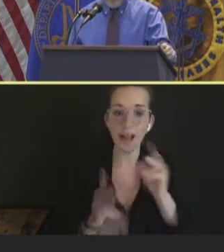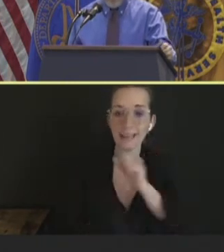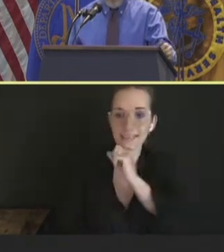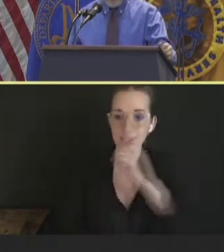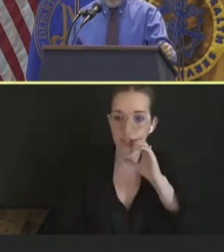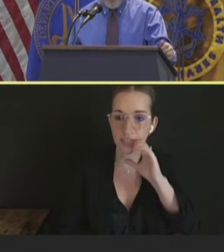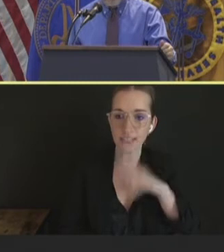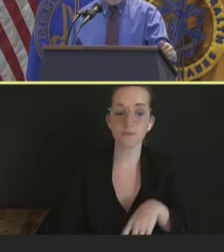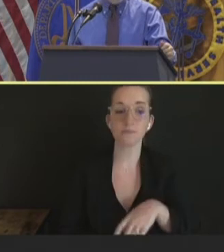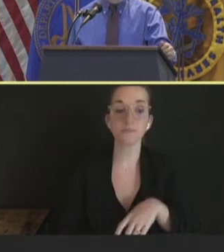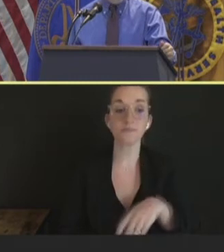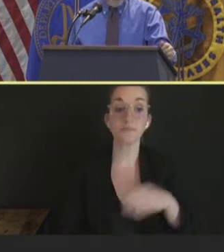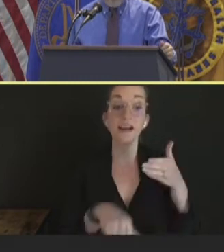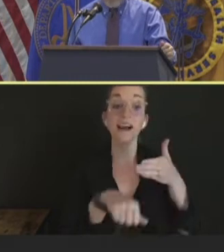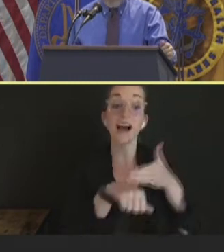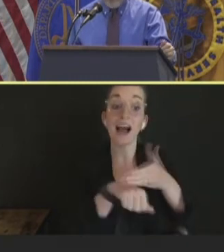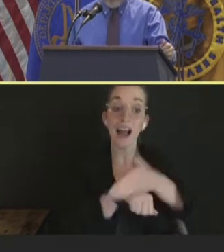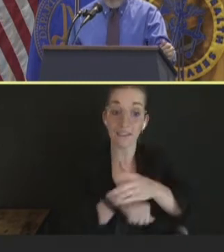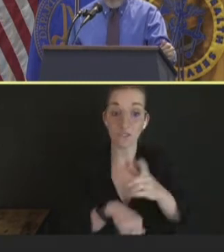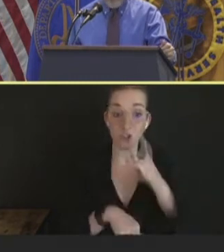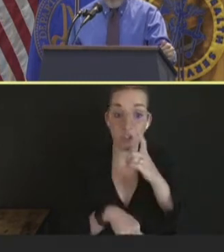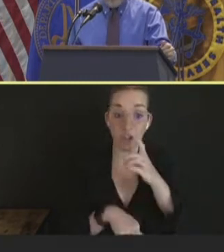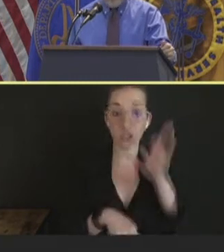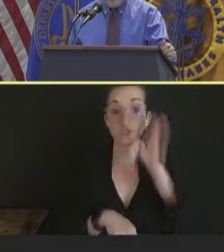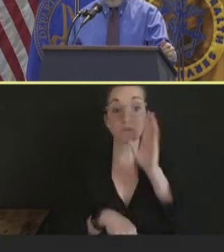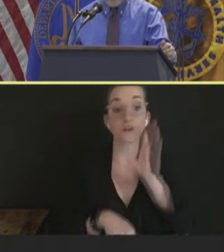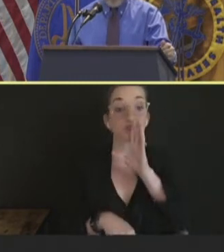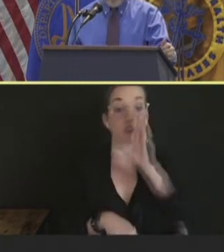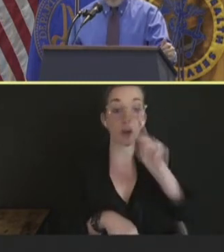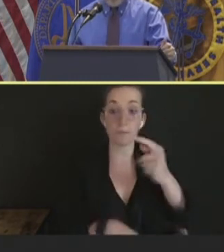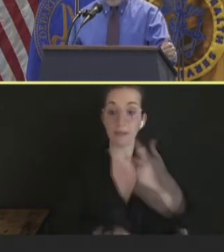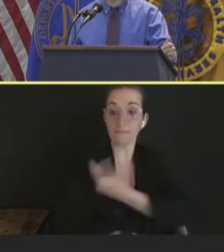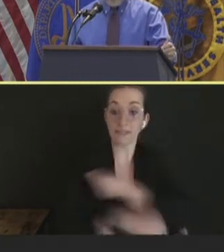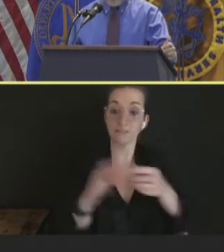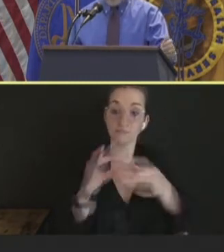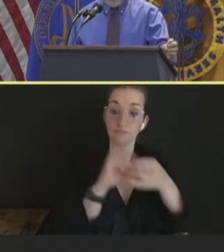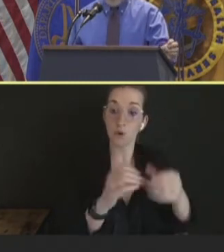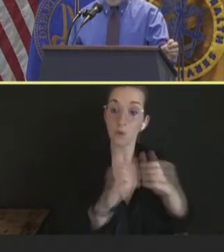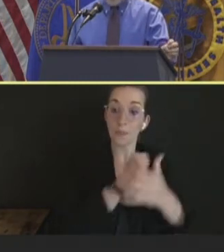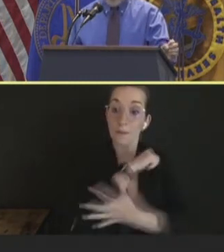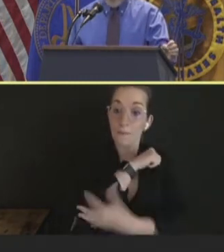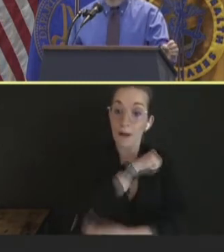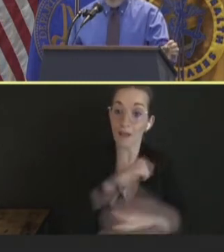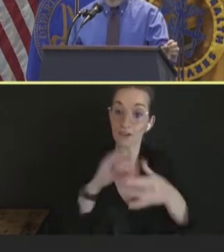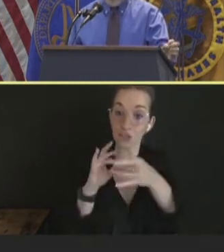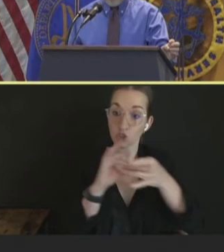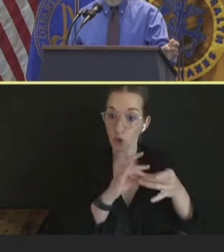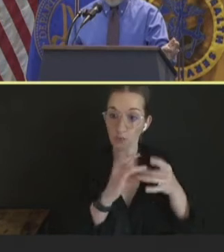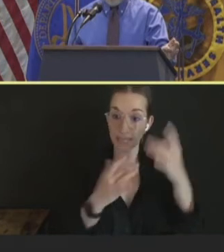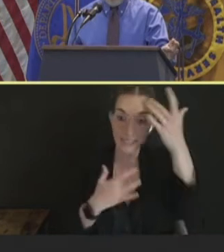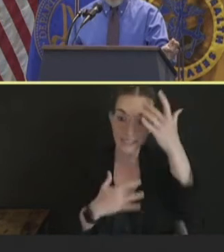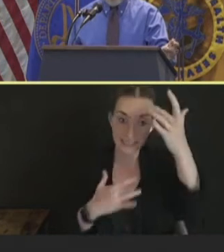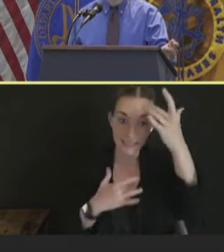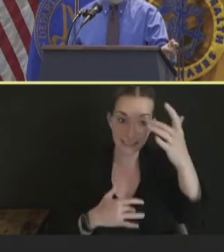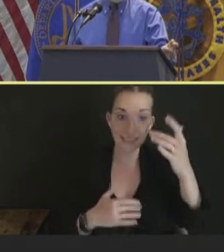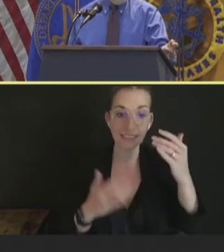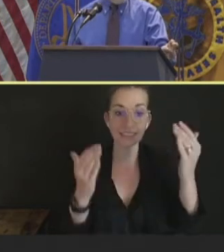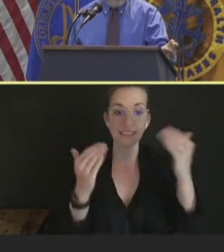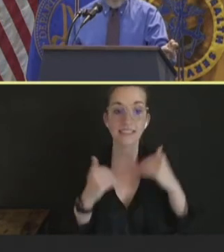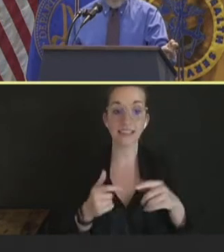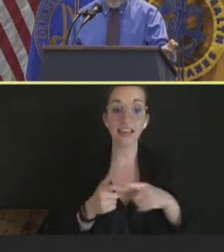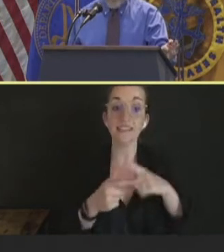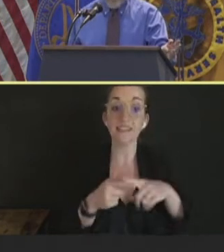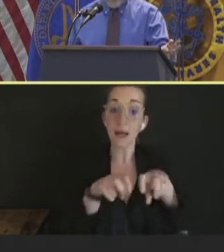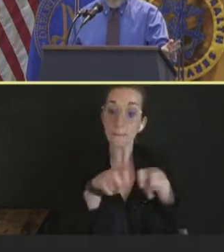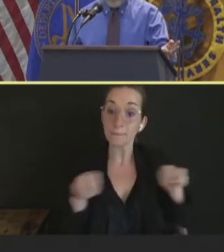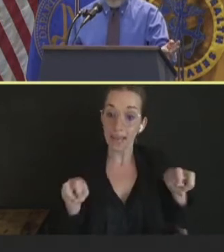4 developmental vaccines for poverty-associated diseases. And finally, panelists will discuss lessons in the pursuit of an HIV